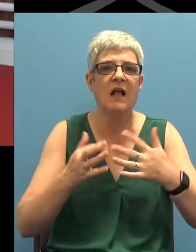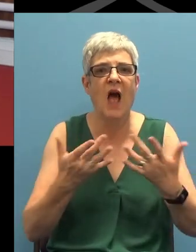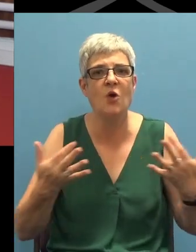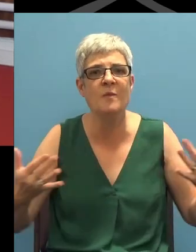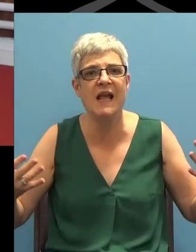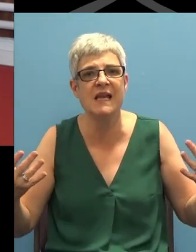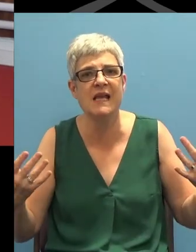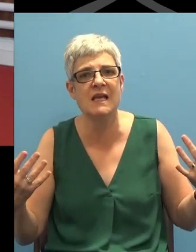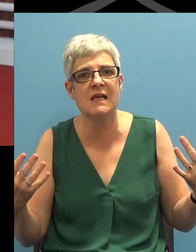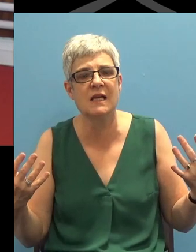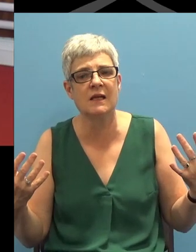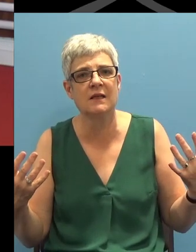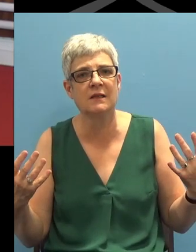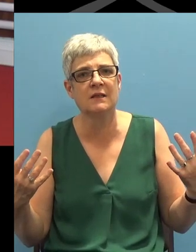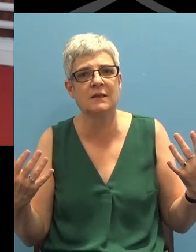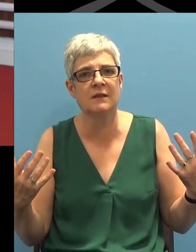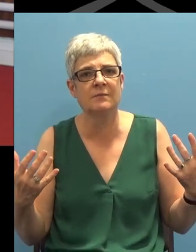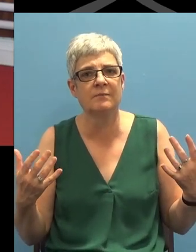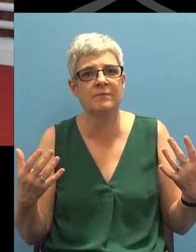gather together.